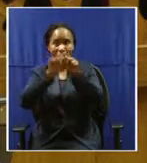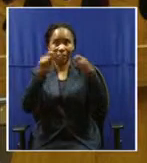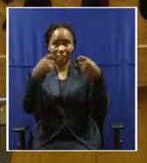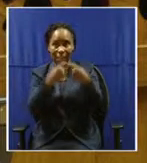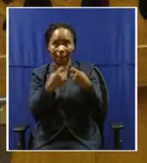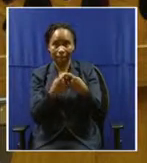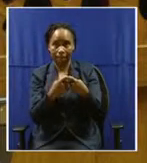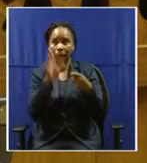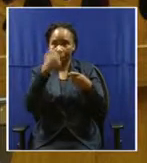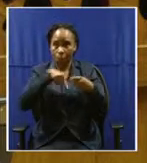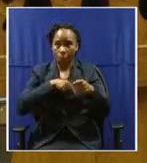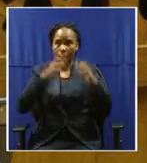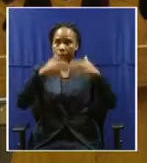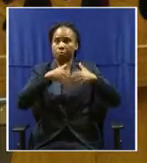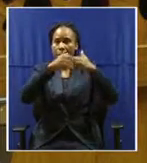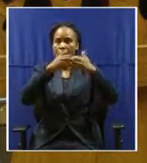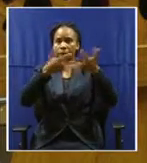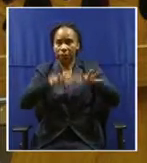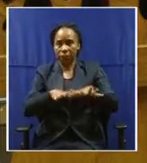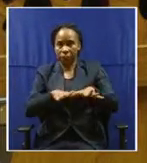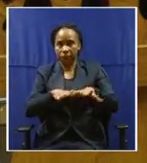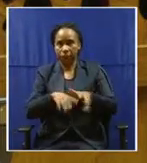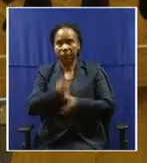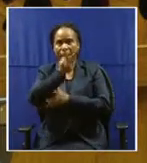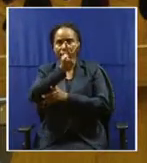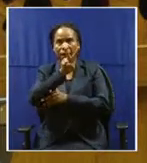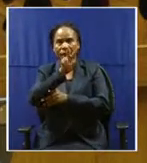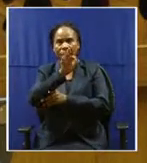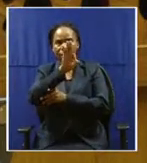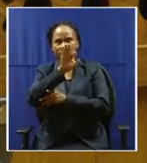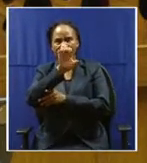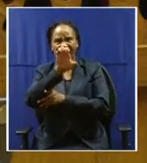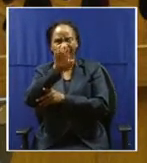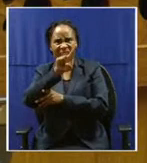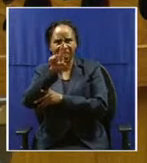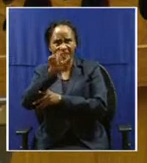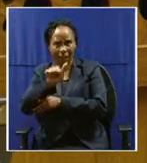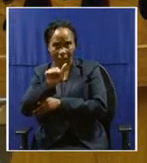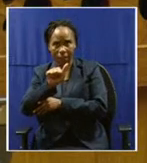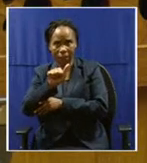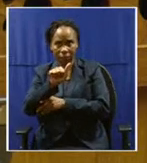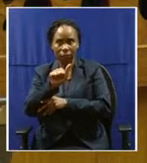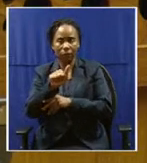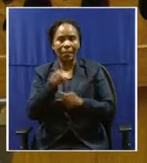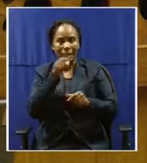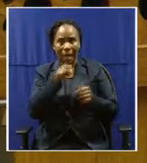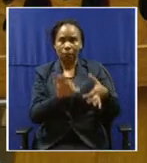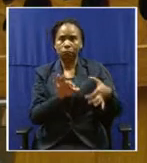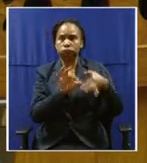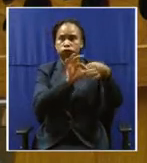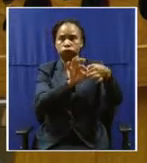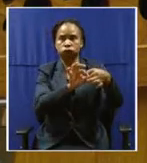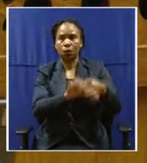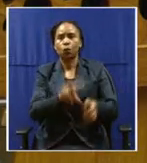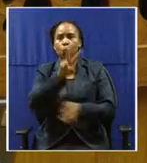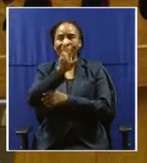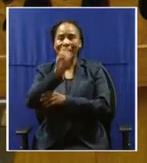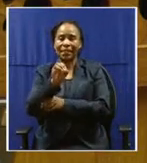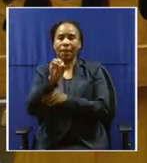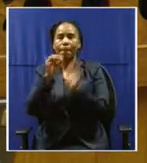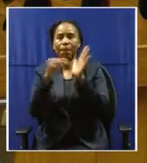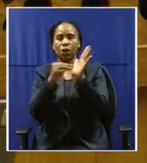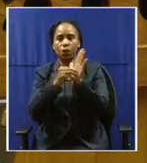that we set up. Pfizer has committed 20 million vaccine doses, commencing